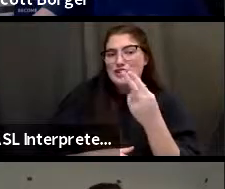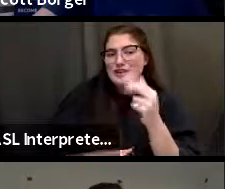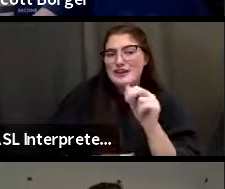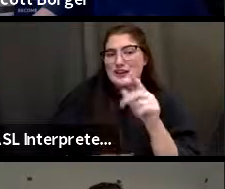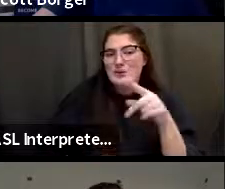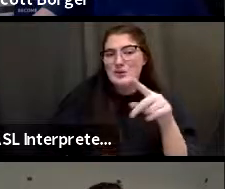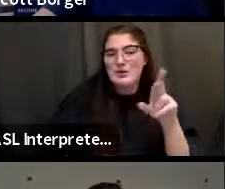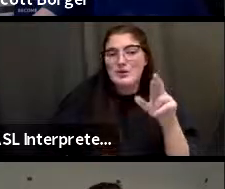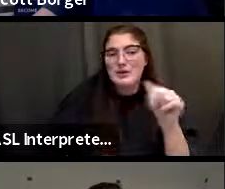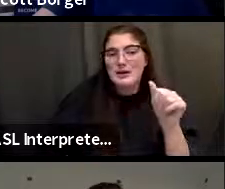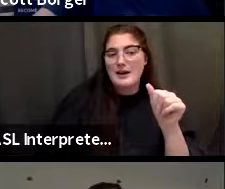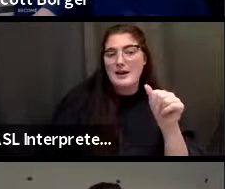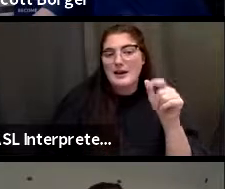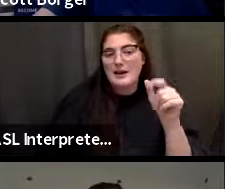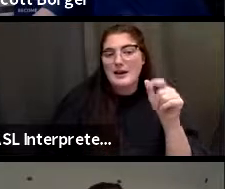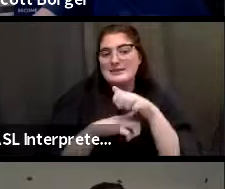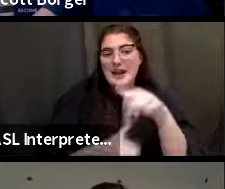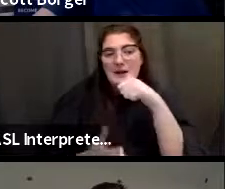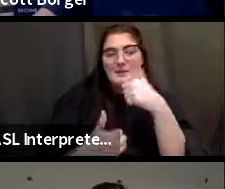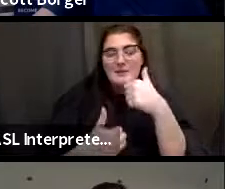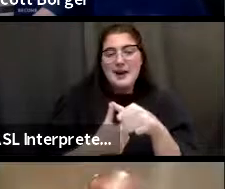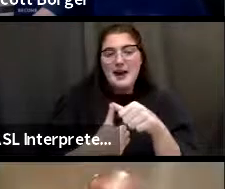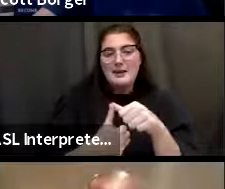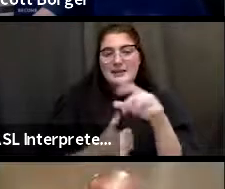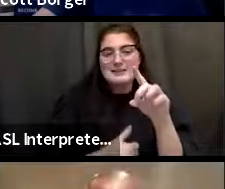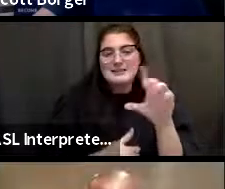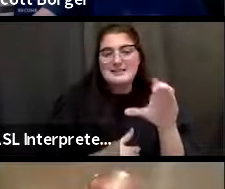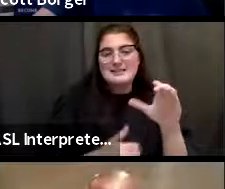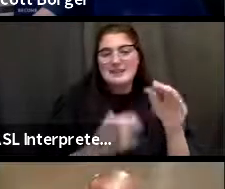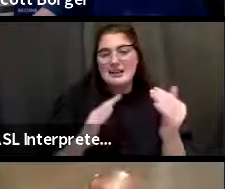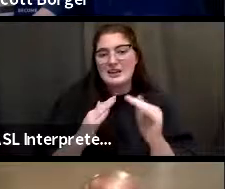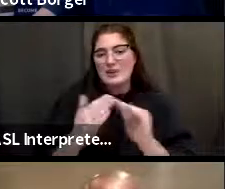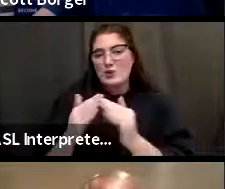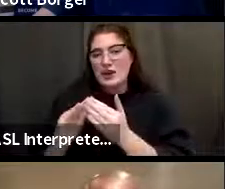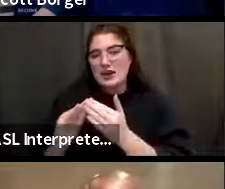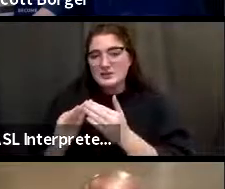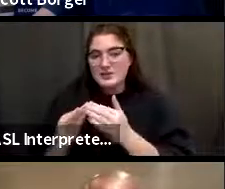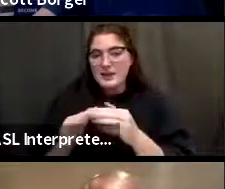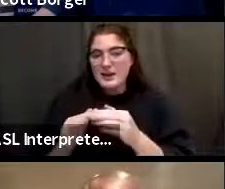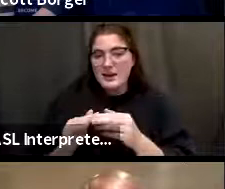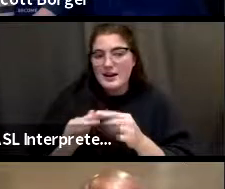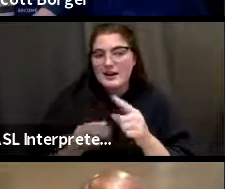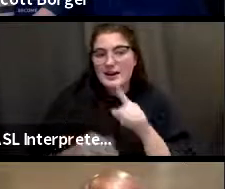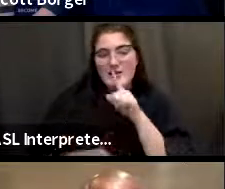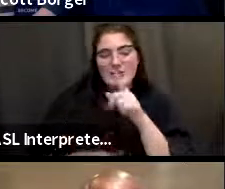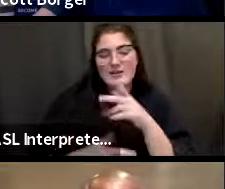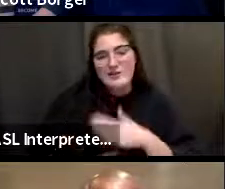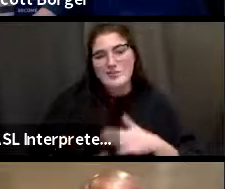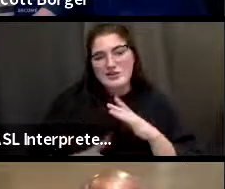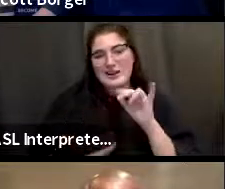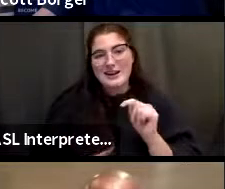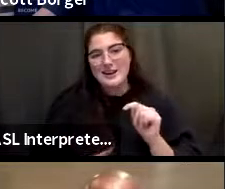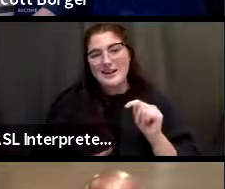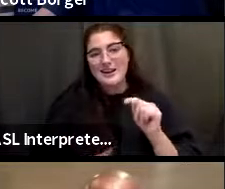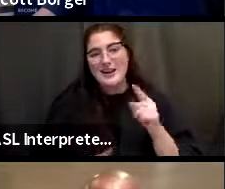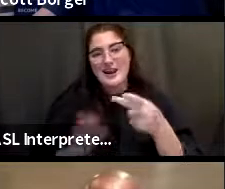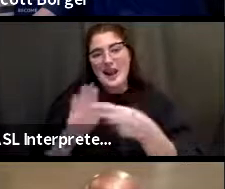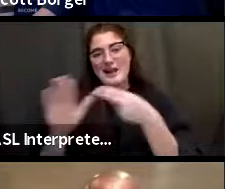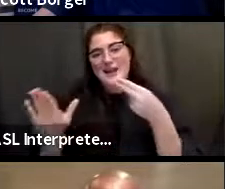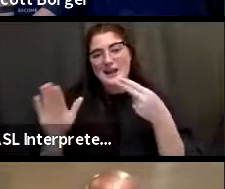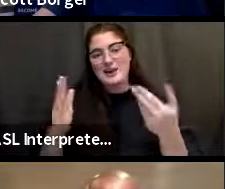a mailing to DC residents. I received one. I hadn't seen it before I got it in the mail, but I really appreciated it because it highlighted a